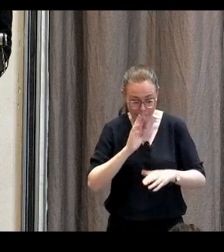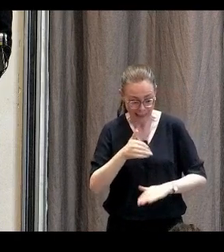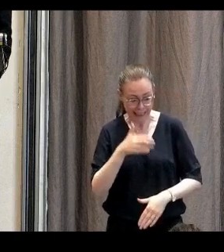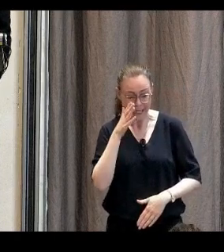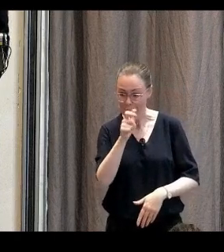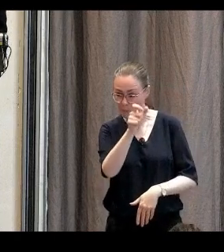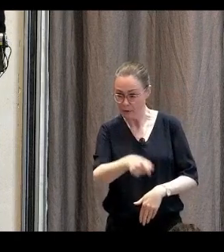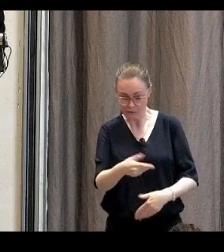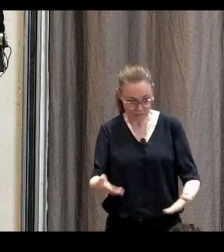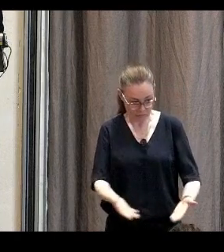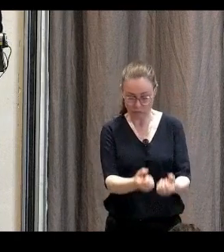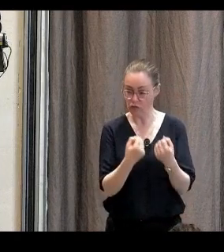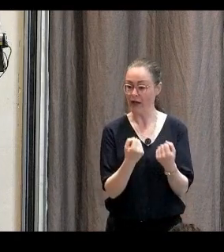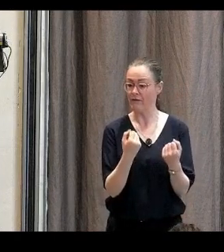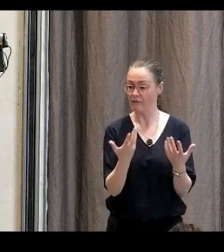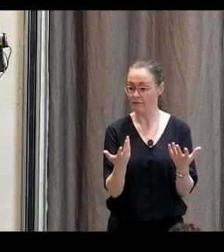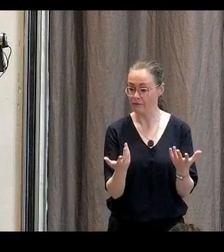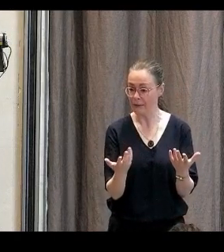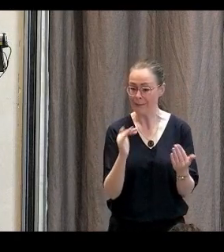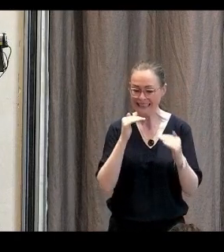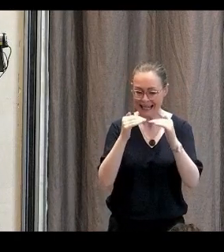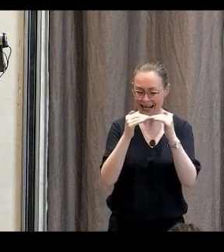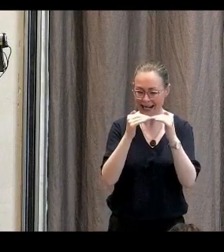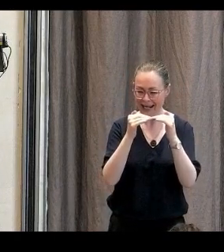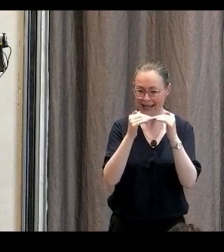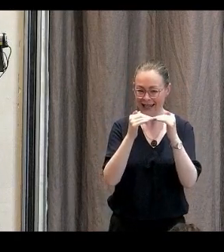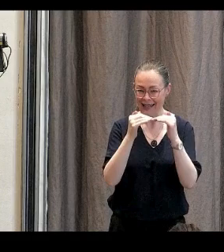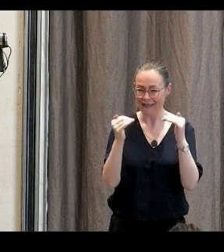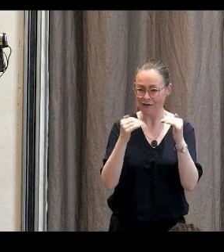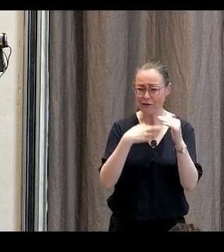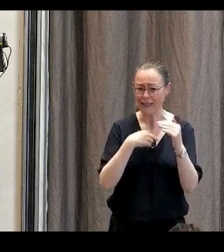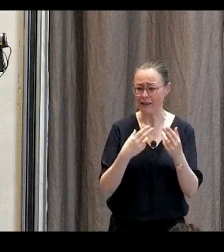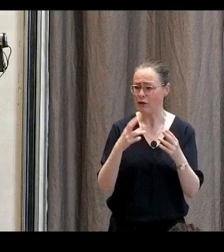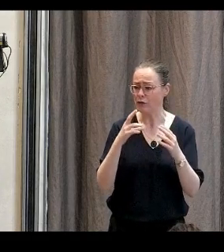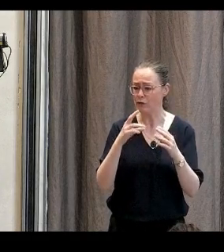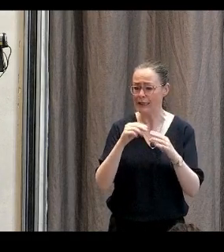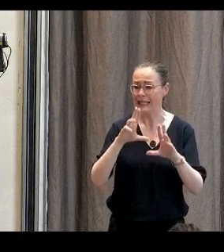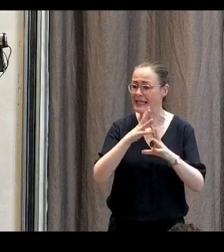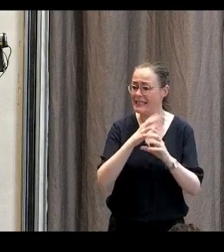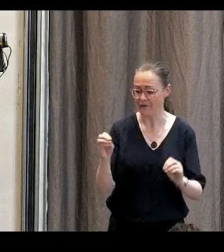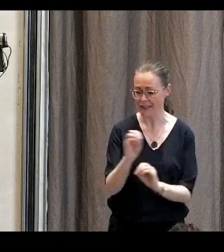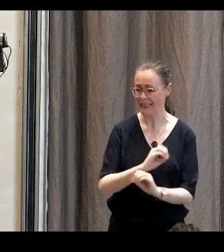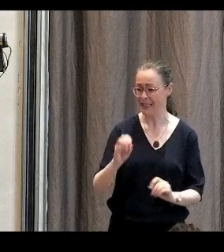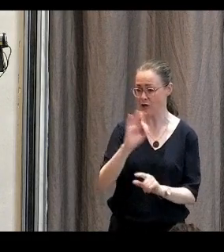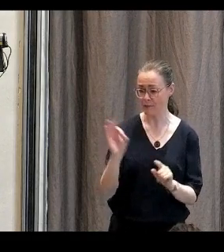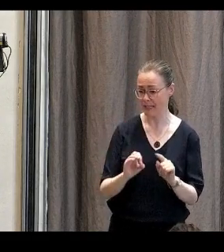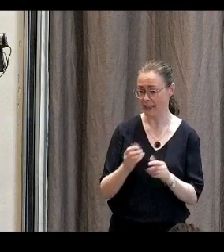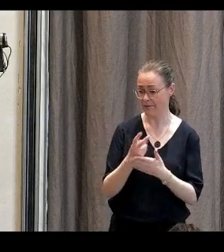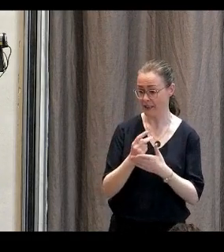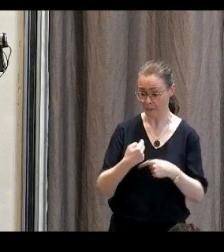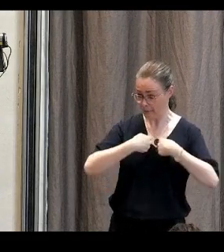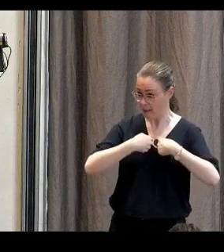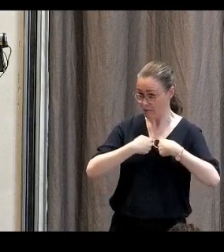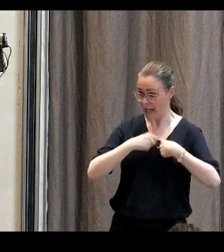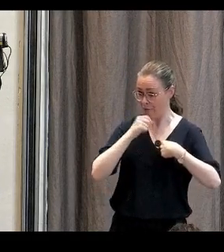to get driving, because the level of nobody is ever at zero risk of having a seizure. I'm not at zero risk of having